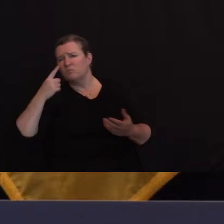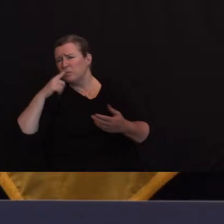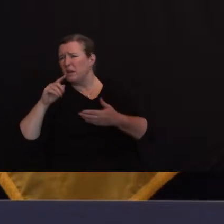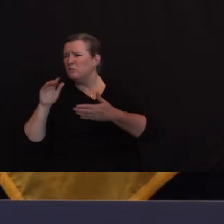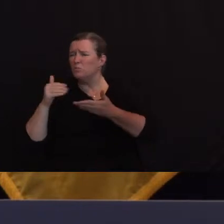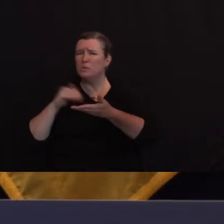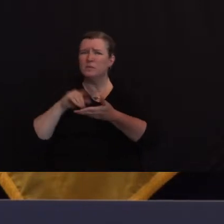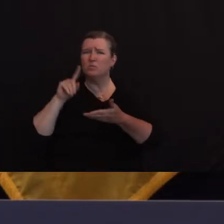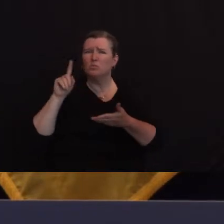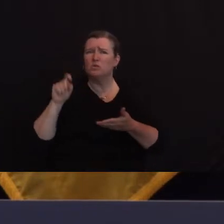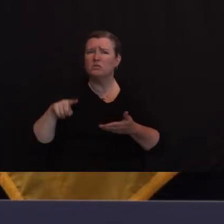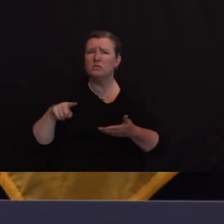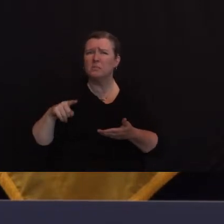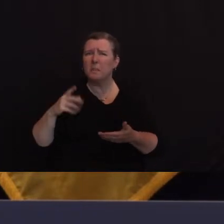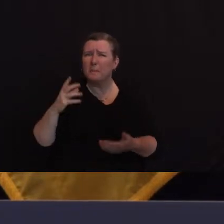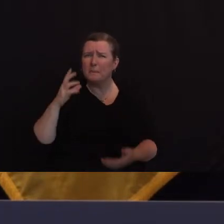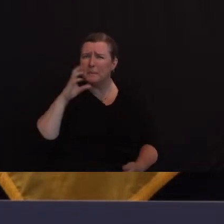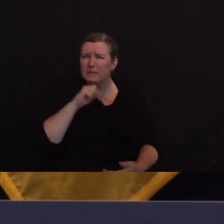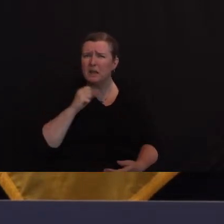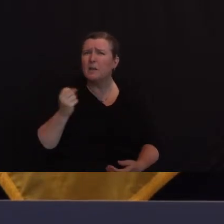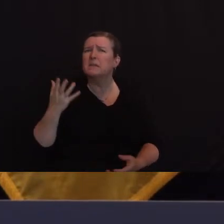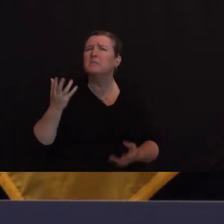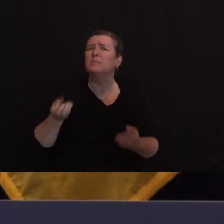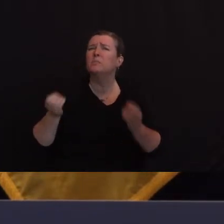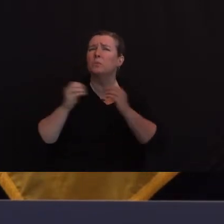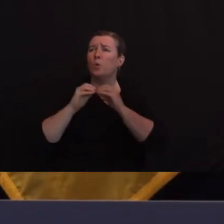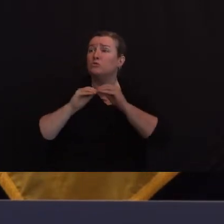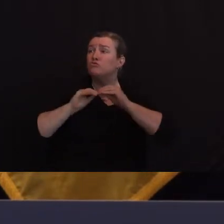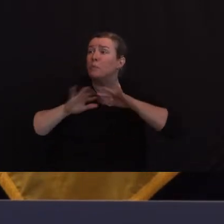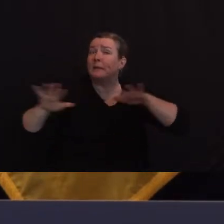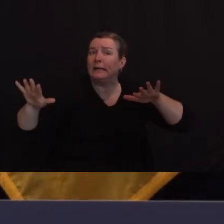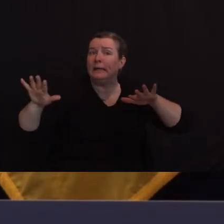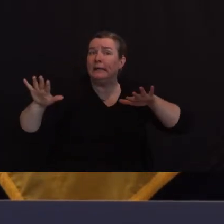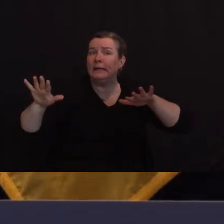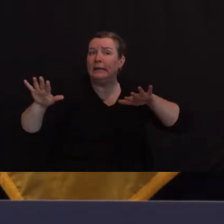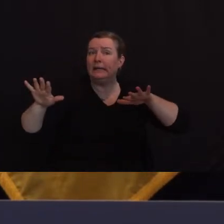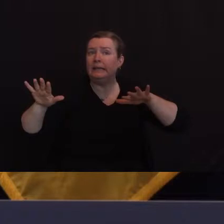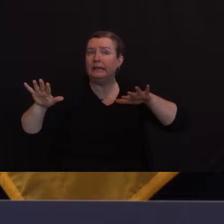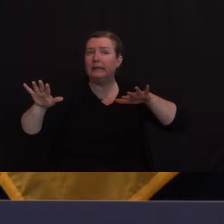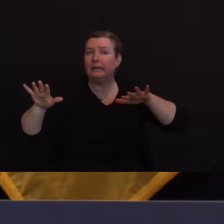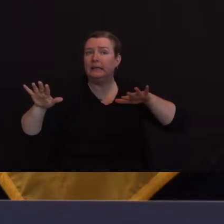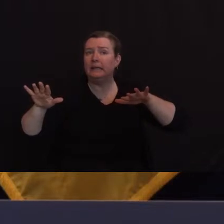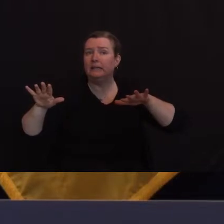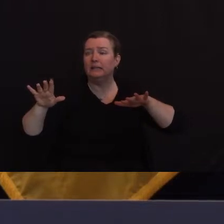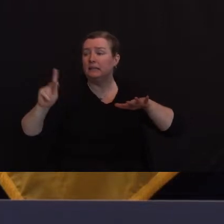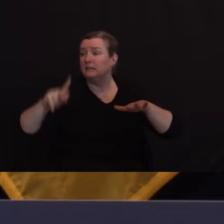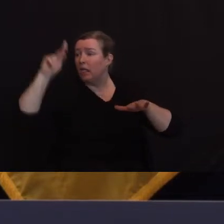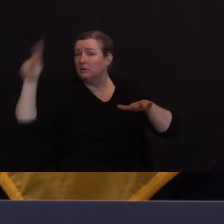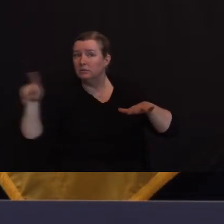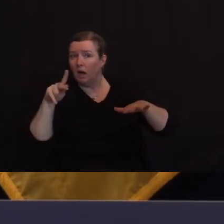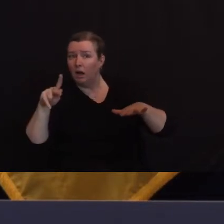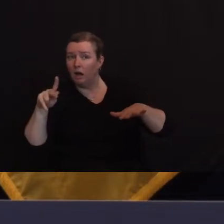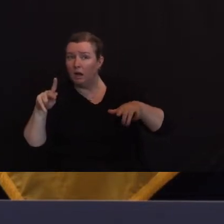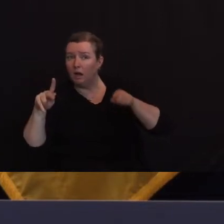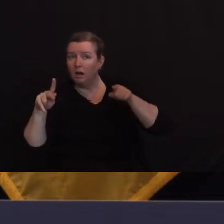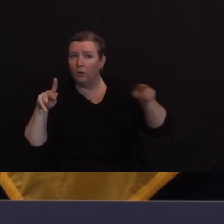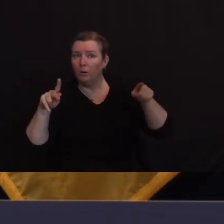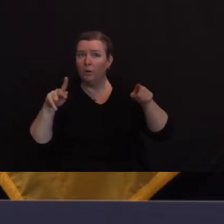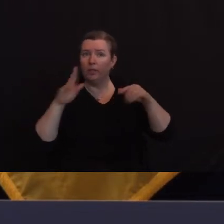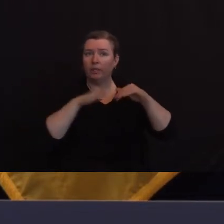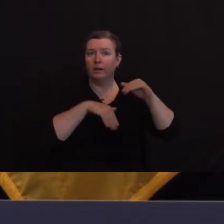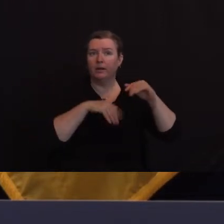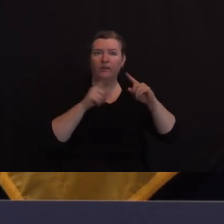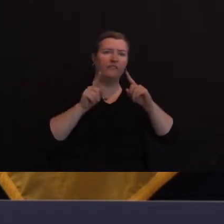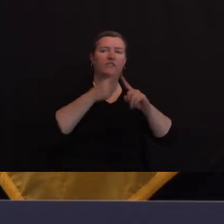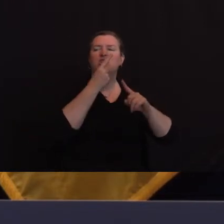they missed it. How much more transmissible is the Delta variant than the original base COVID-19 virus